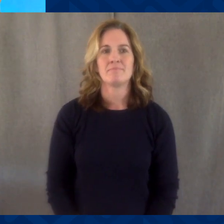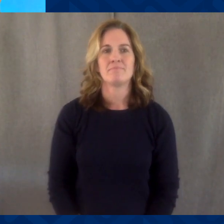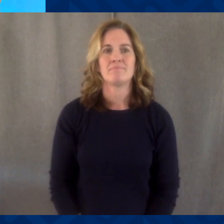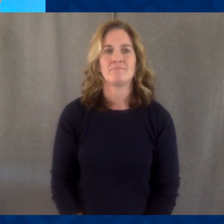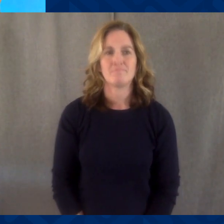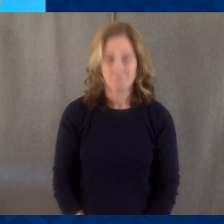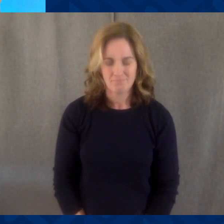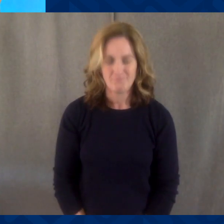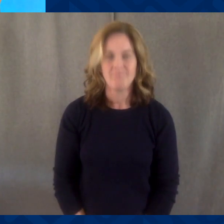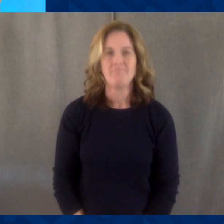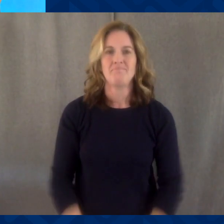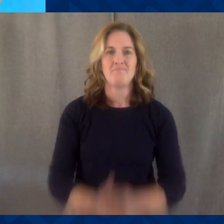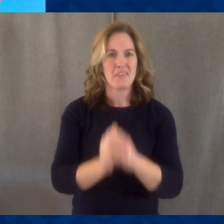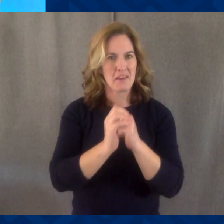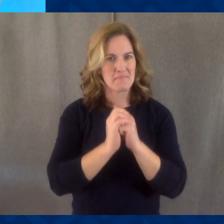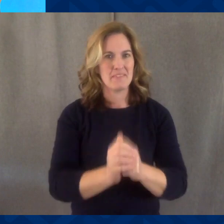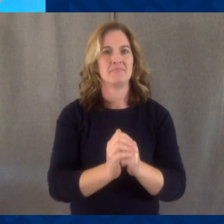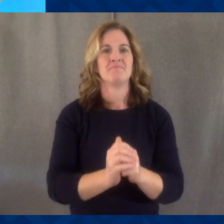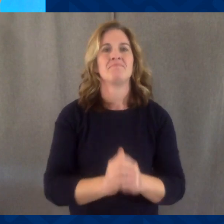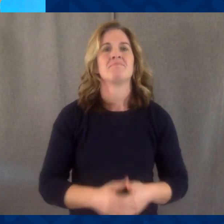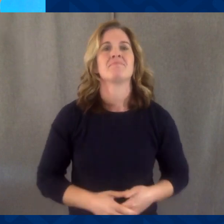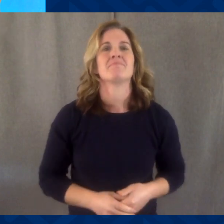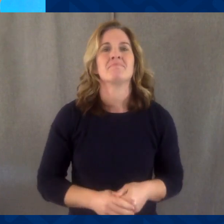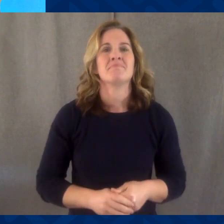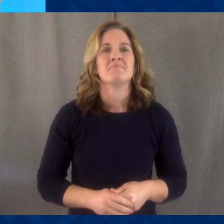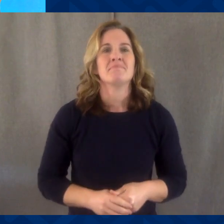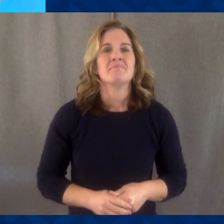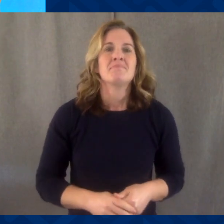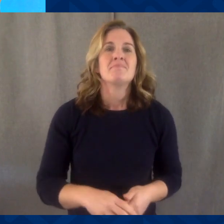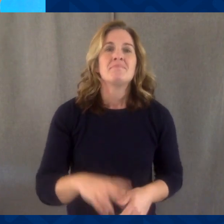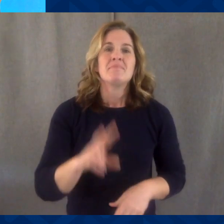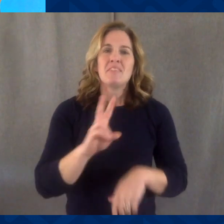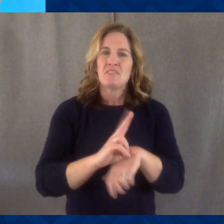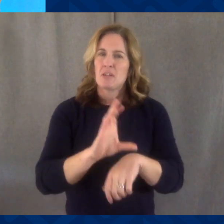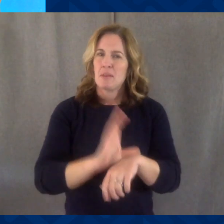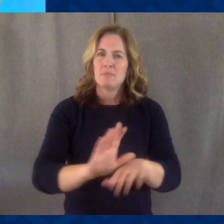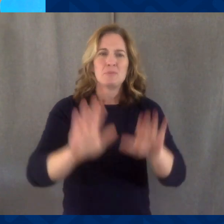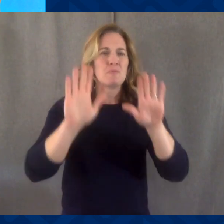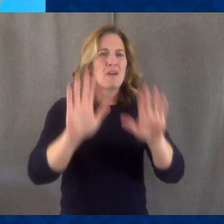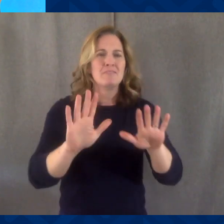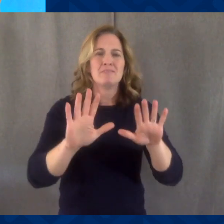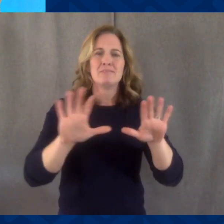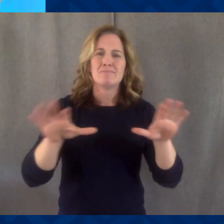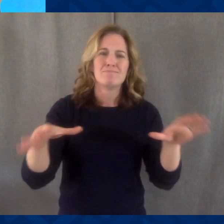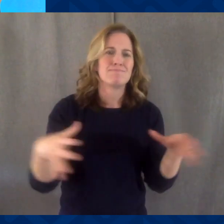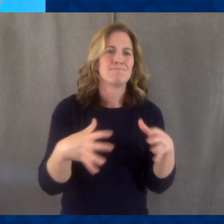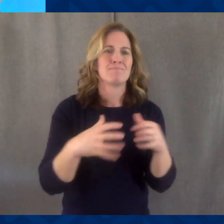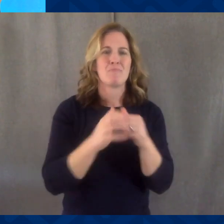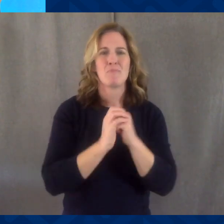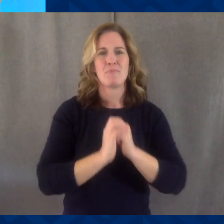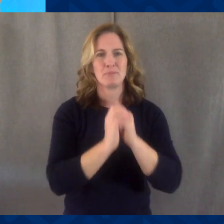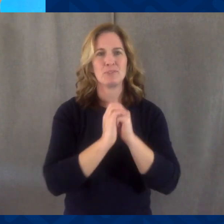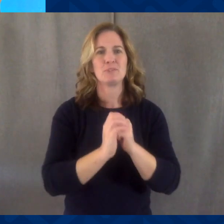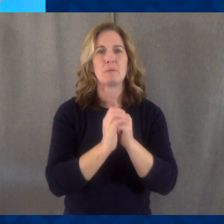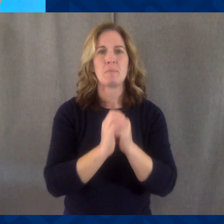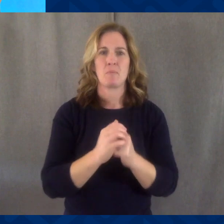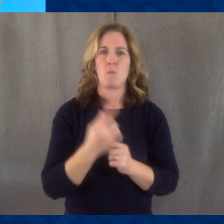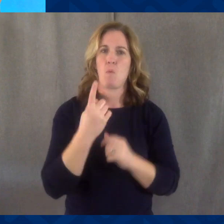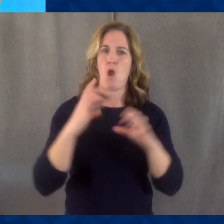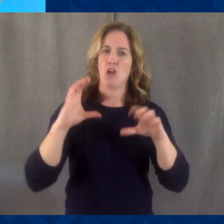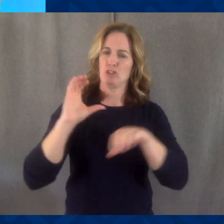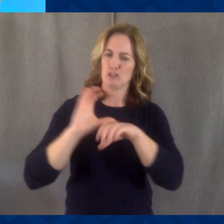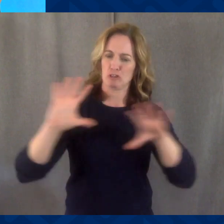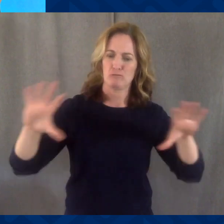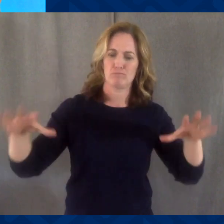Amen. Amen. Amen. Vineyard Columbus, it is so good to be able to worship together. As you know, we are one church that meets in multiple